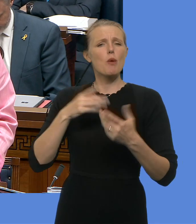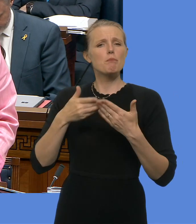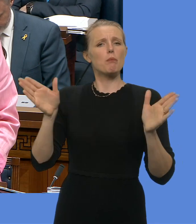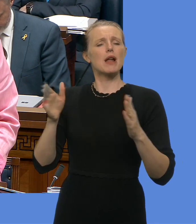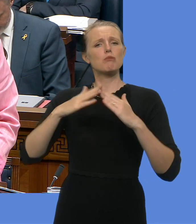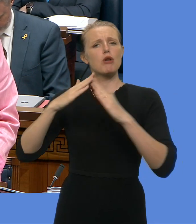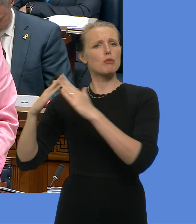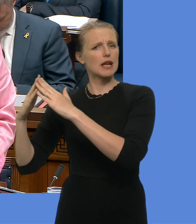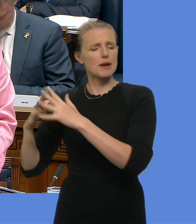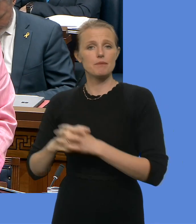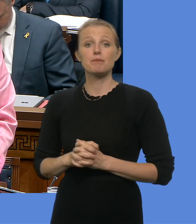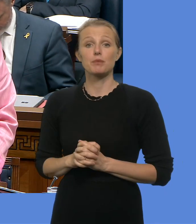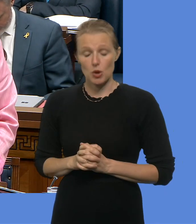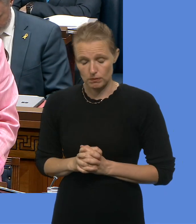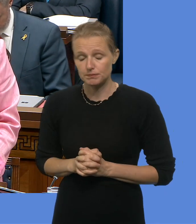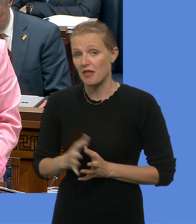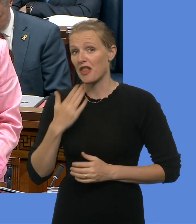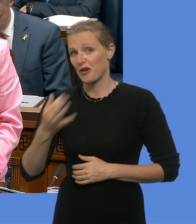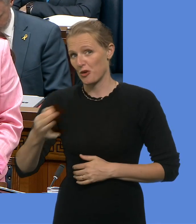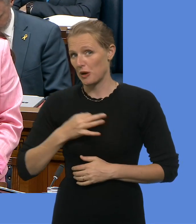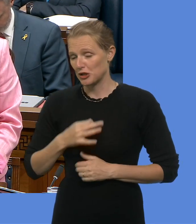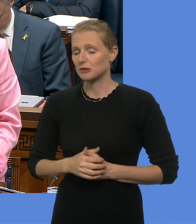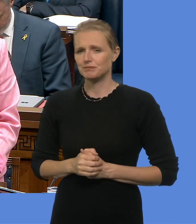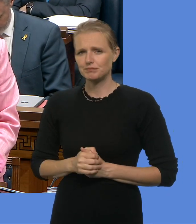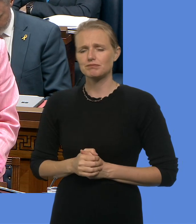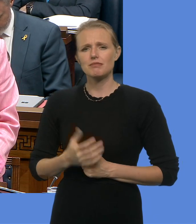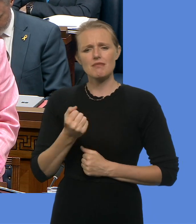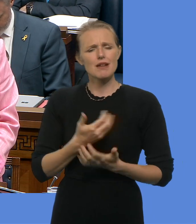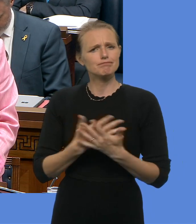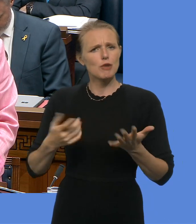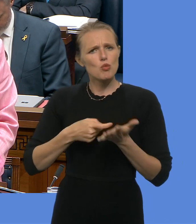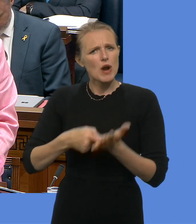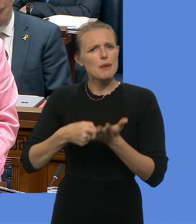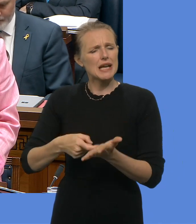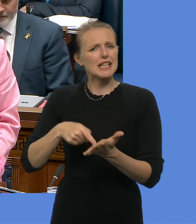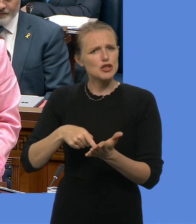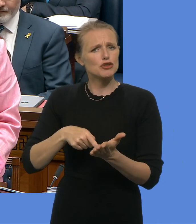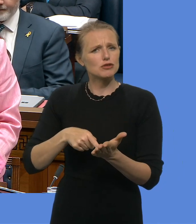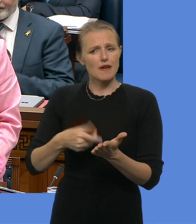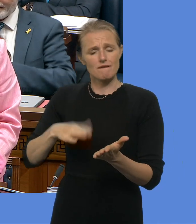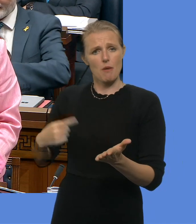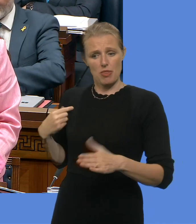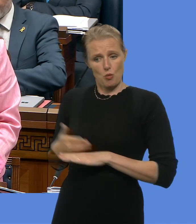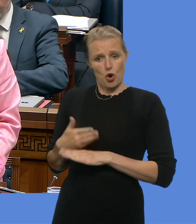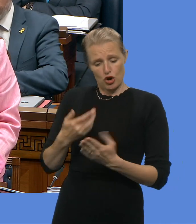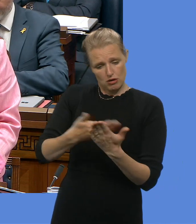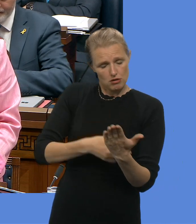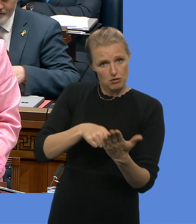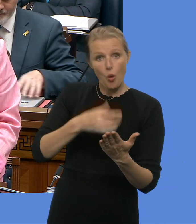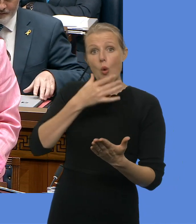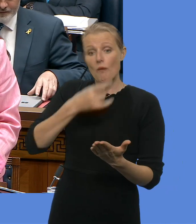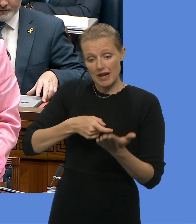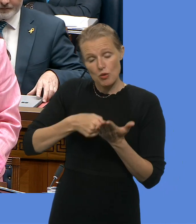question. There will be a number of recommendations that there was consensus on in relation to the Commission, and we hope to be able to move forward